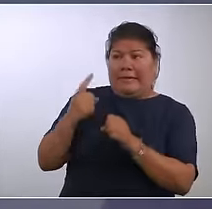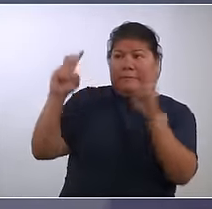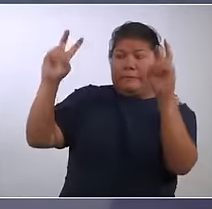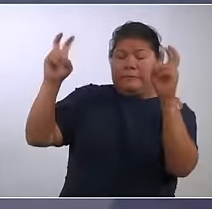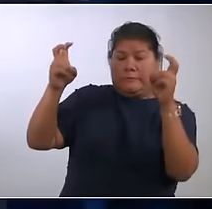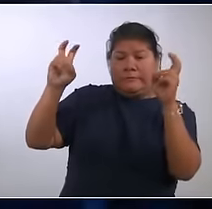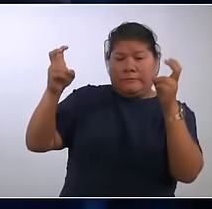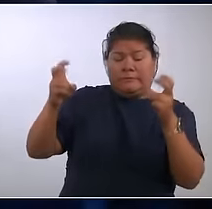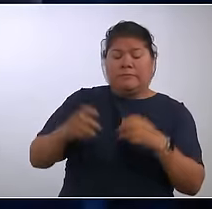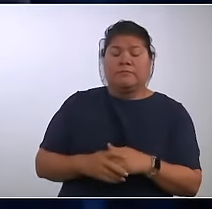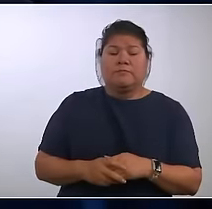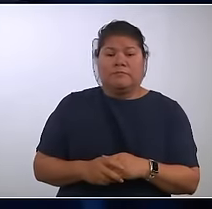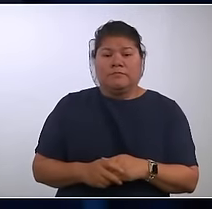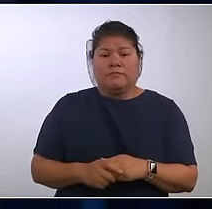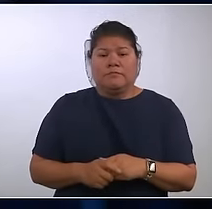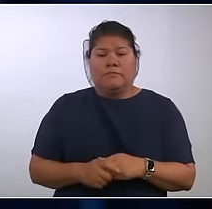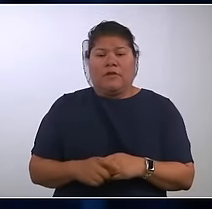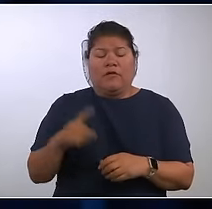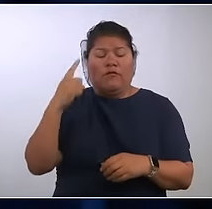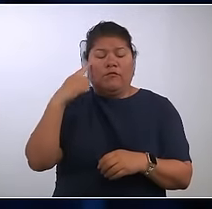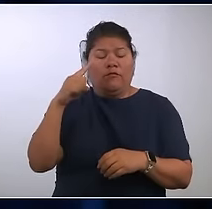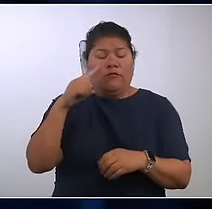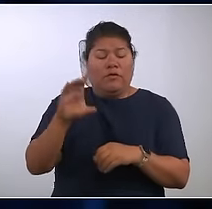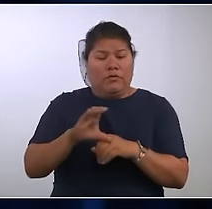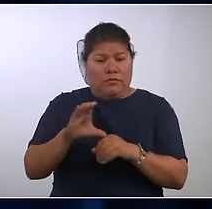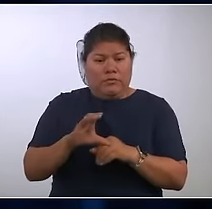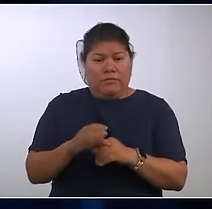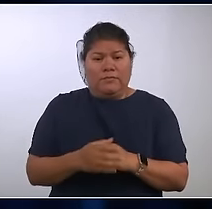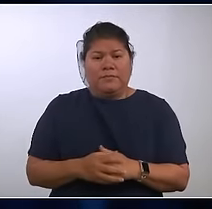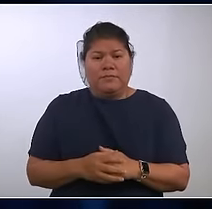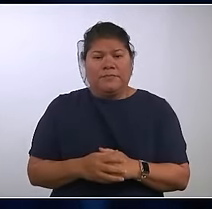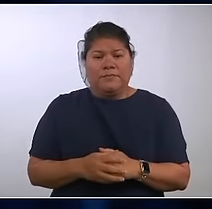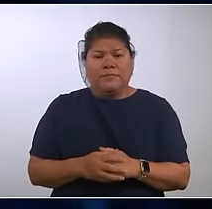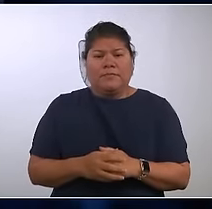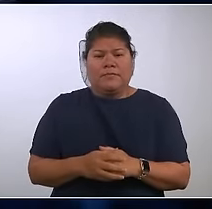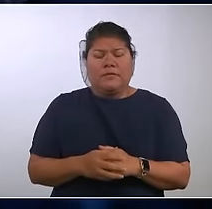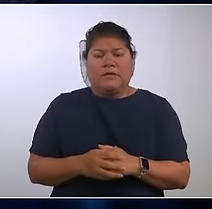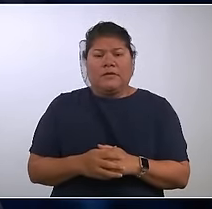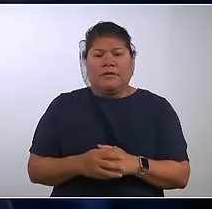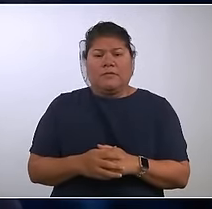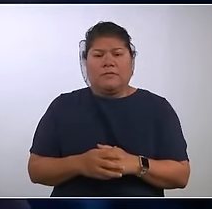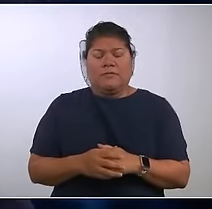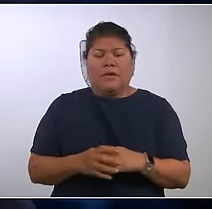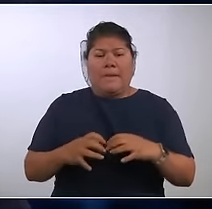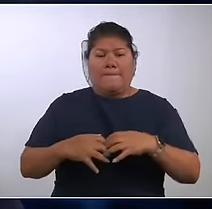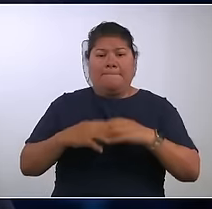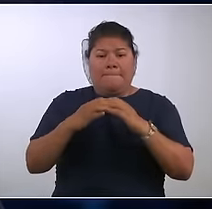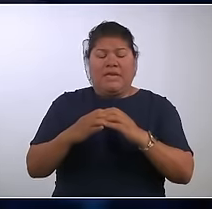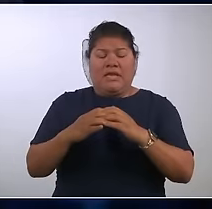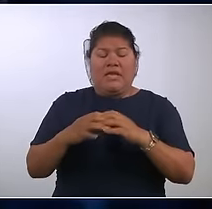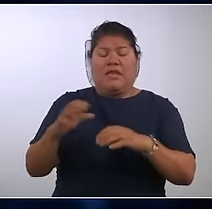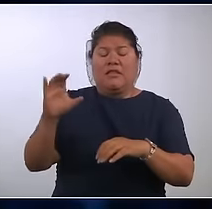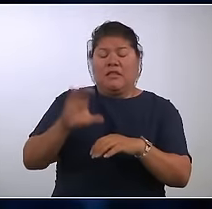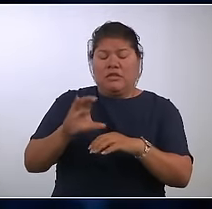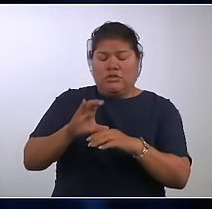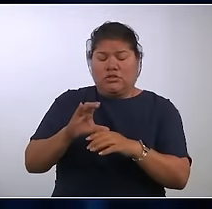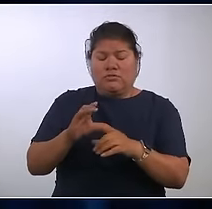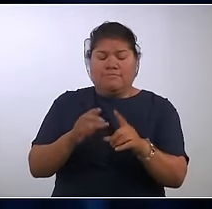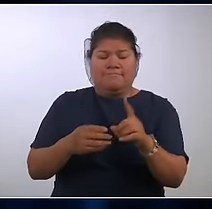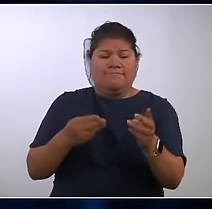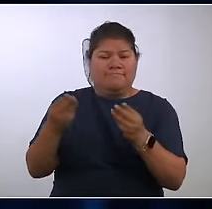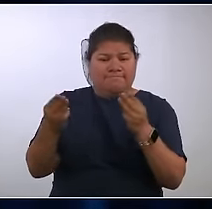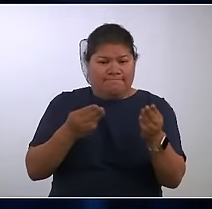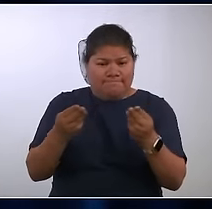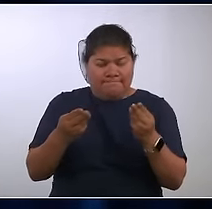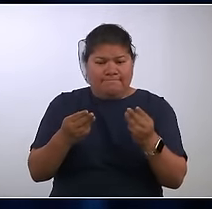pasado, the theme that God gave last year, para la iglesia, for the church, era edifica la iglesia misión, was build